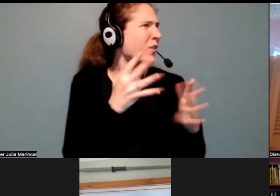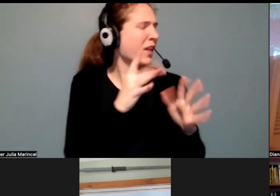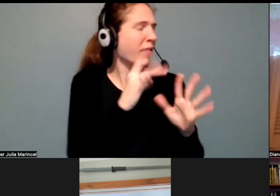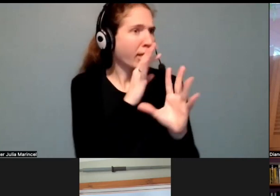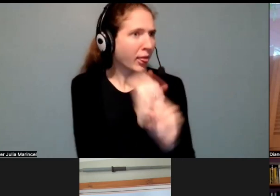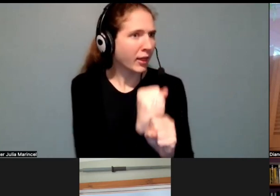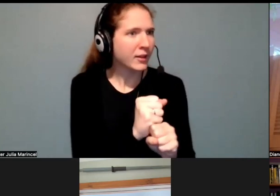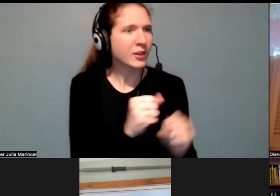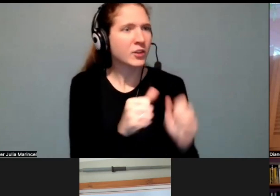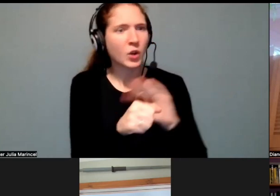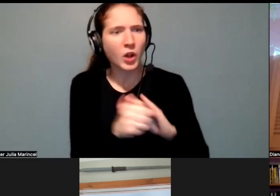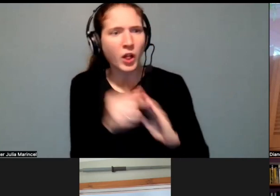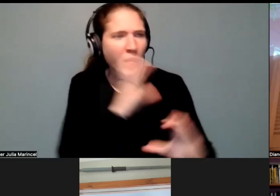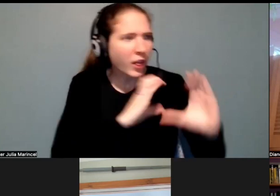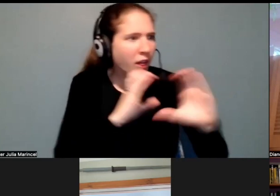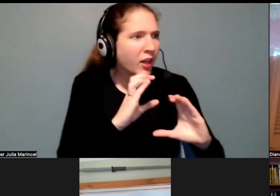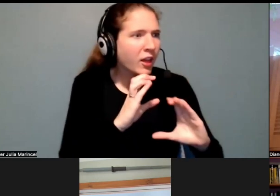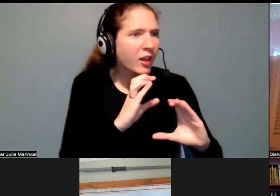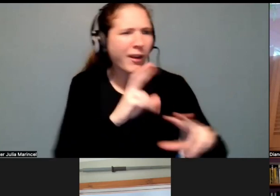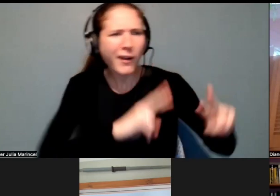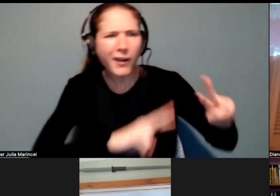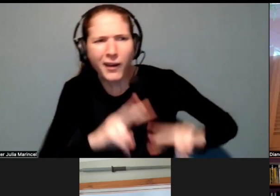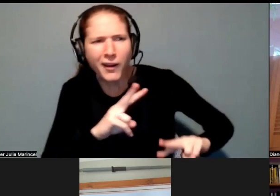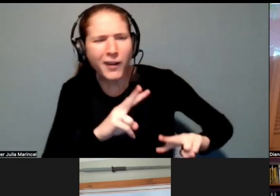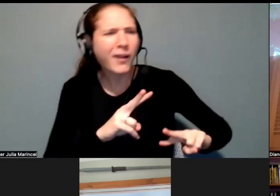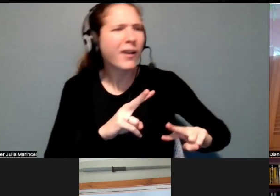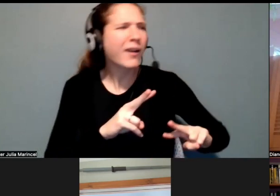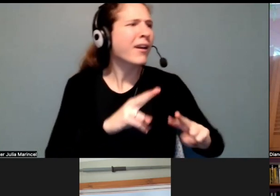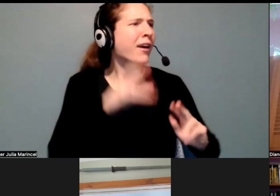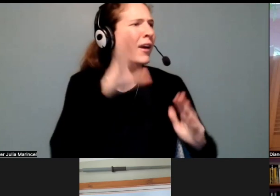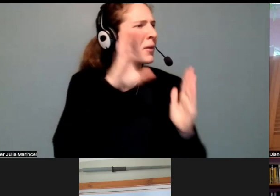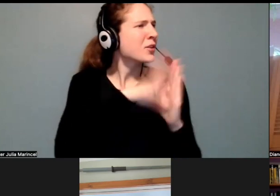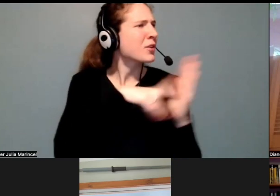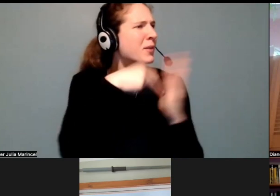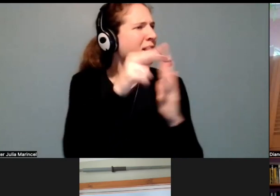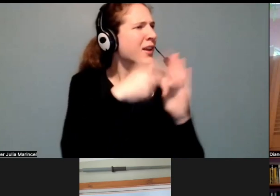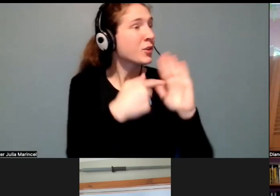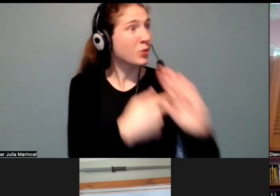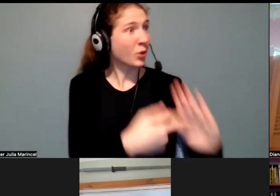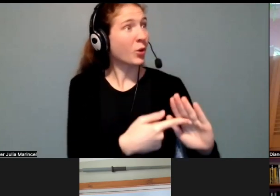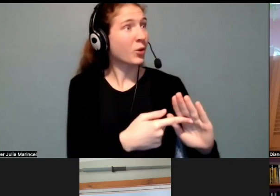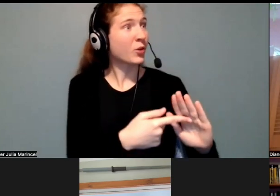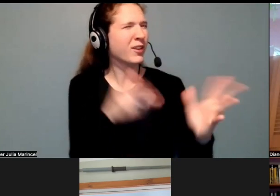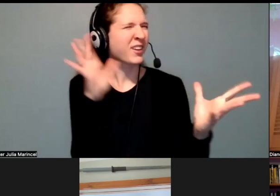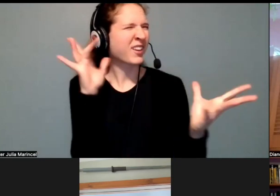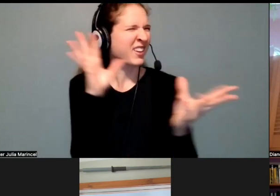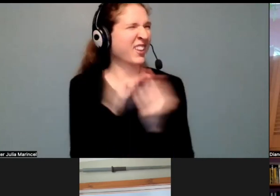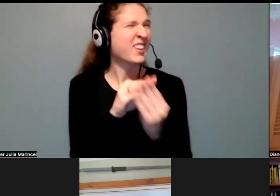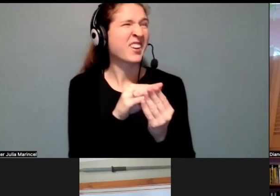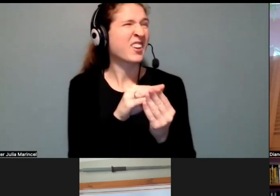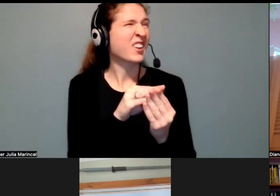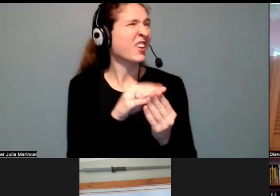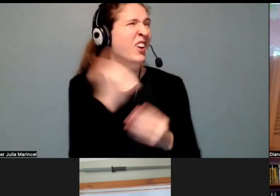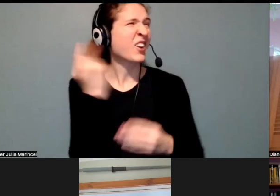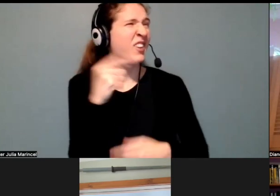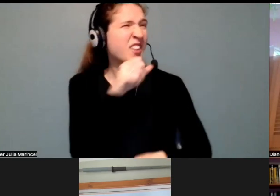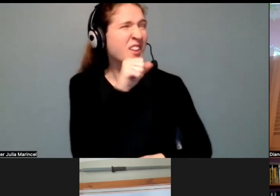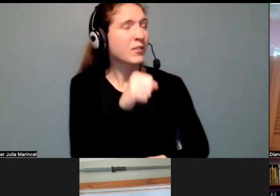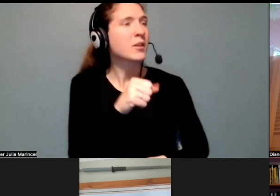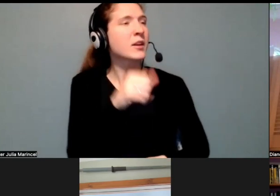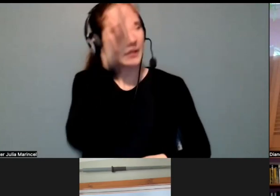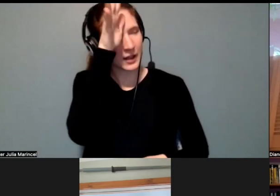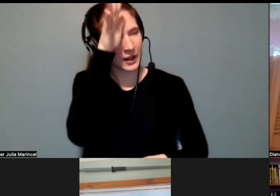observing turtles, hatching turtles, and painting. So I've really always loved it. My dad was a biology